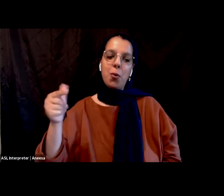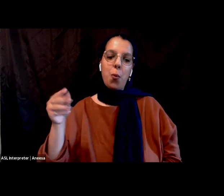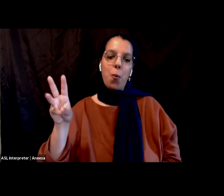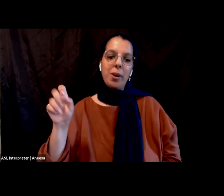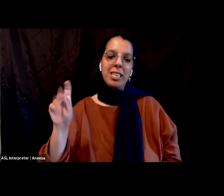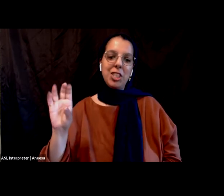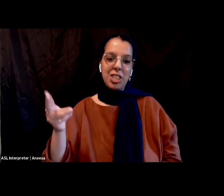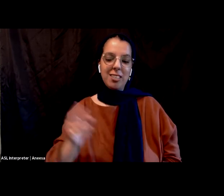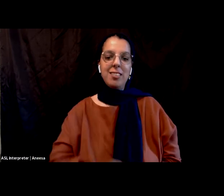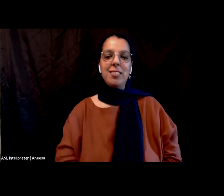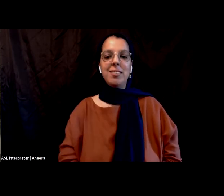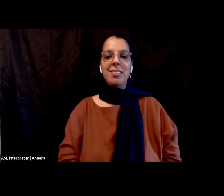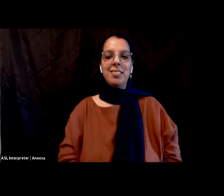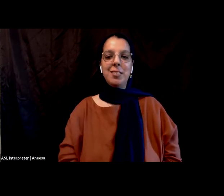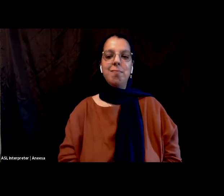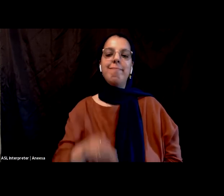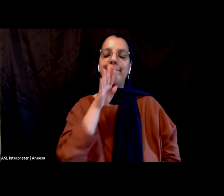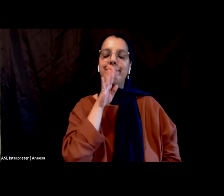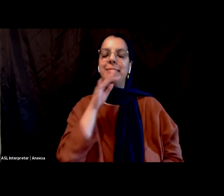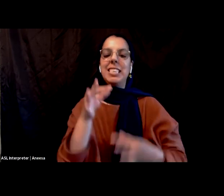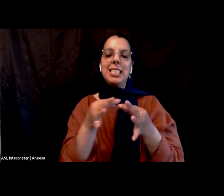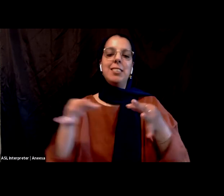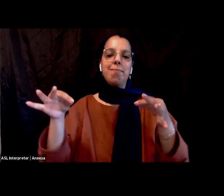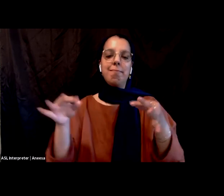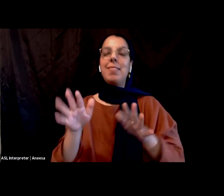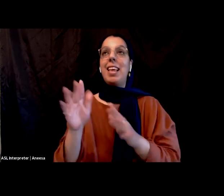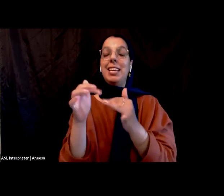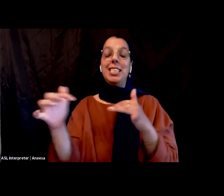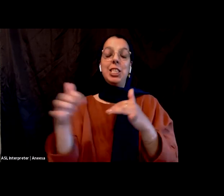Anin Bojo, Jill Indigenous, Gugog Minising Dunjwa.